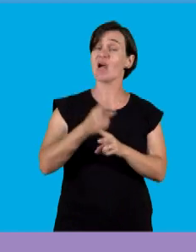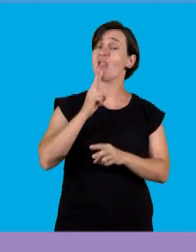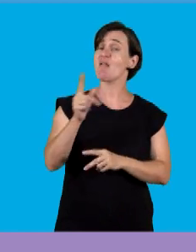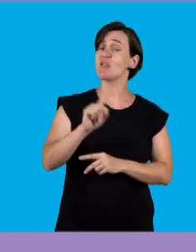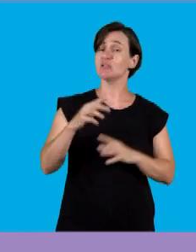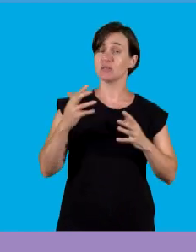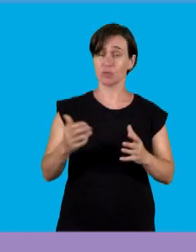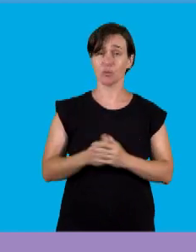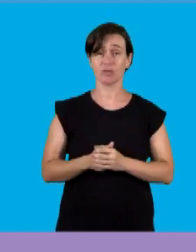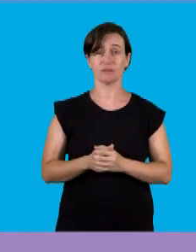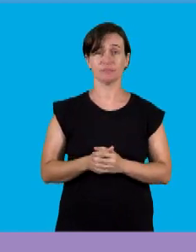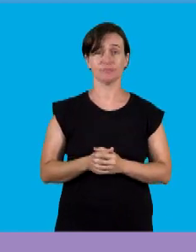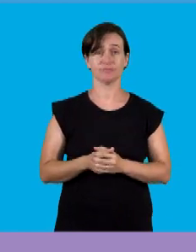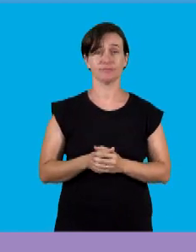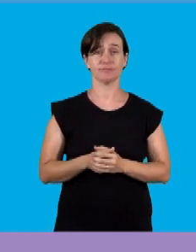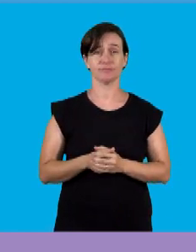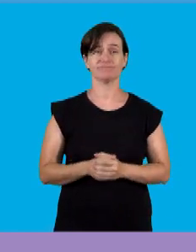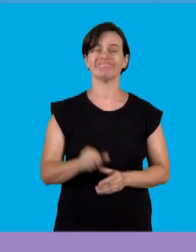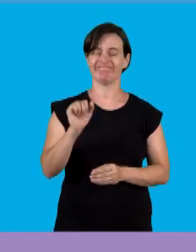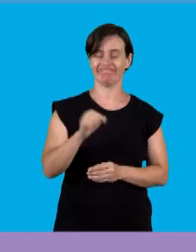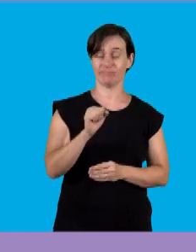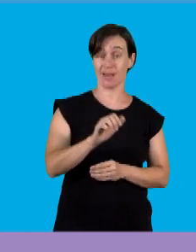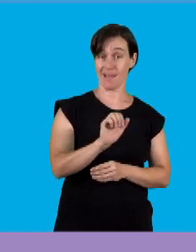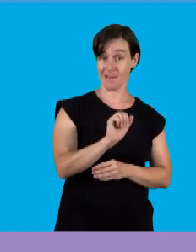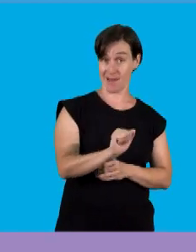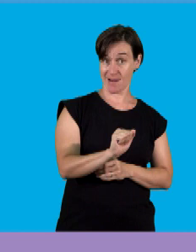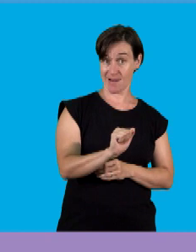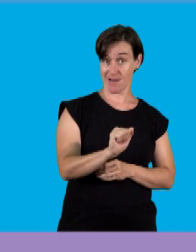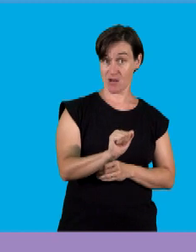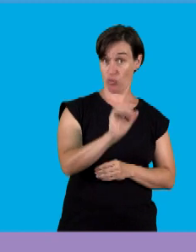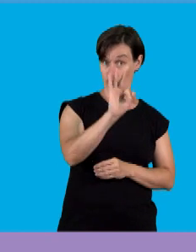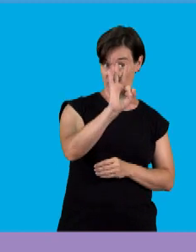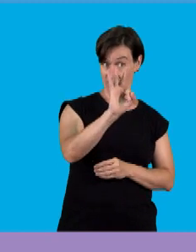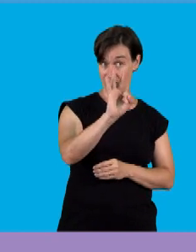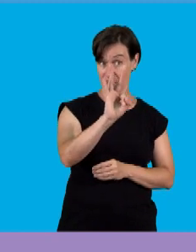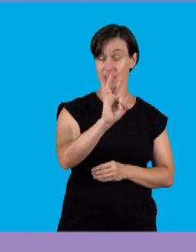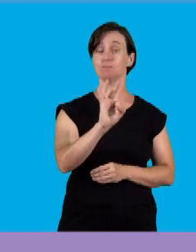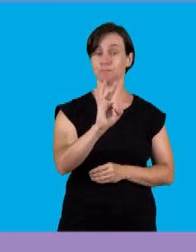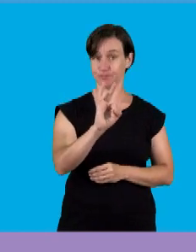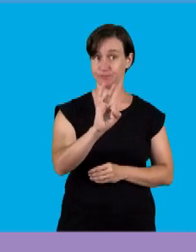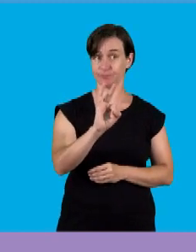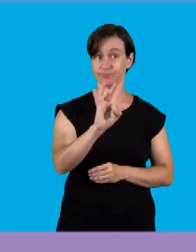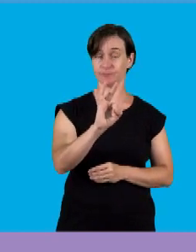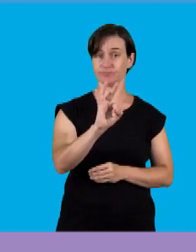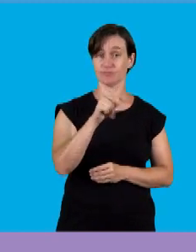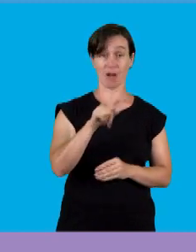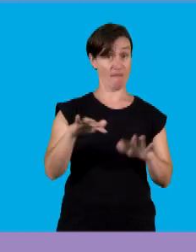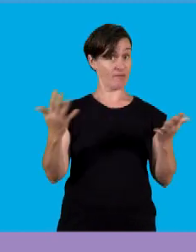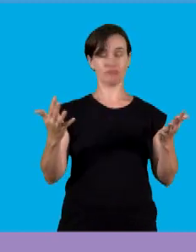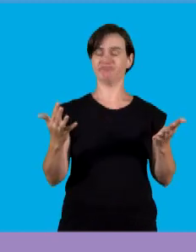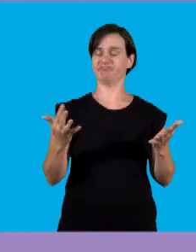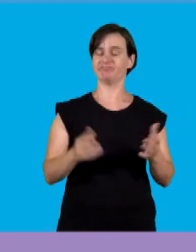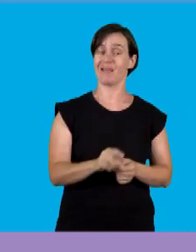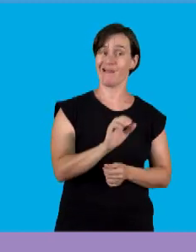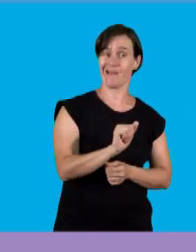going to look like? Yes, if you have the a exponent 3, then you are correct, but that's not it.